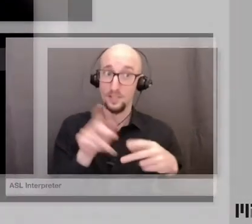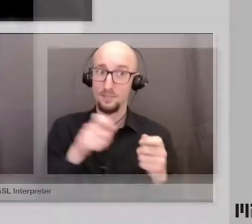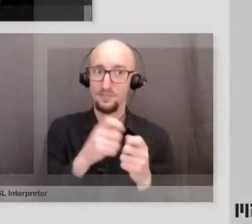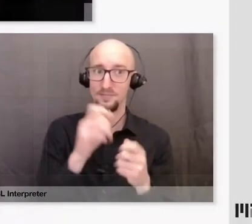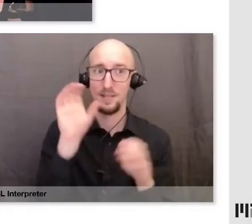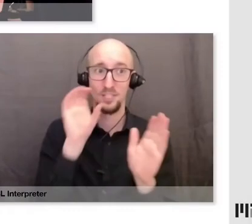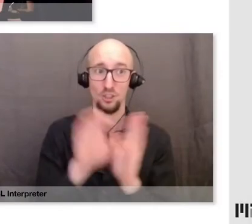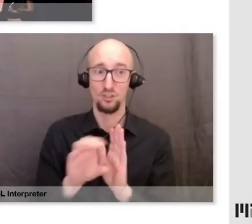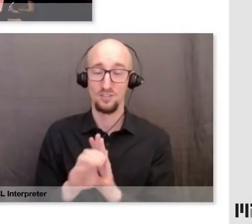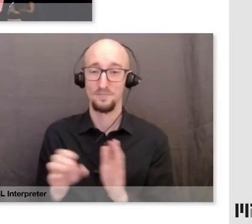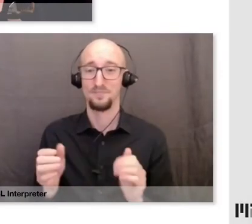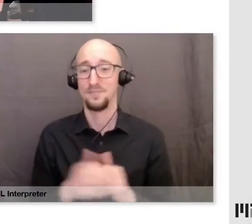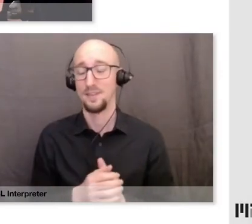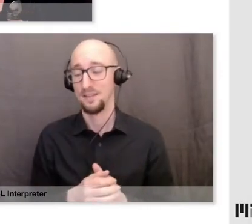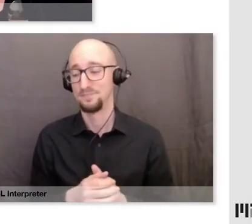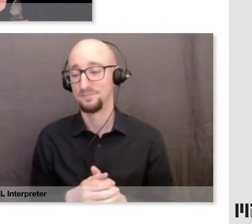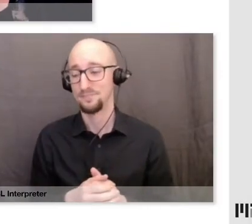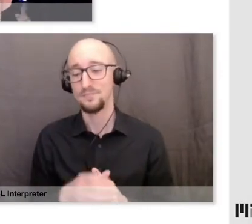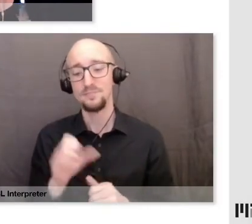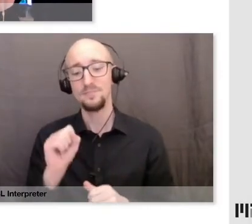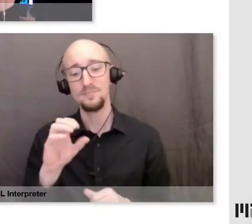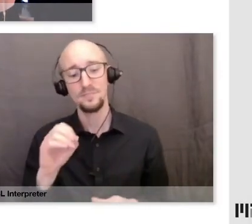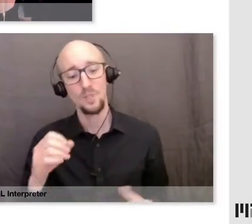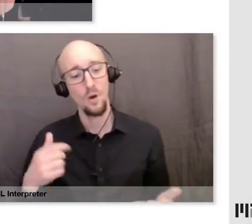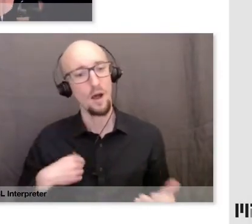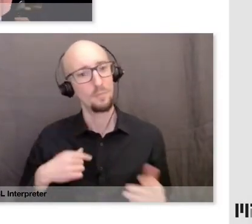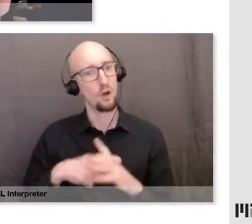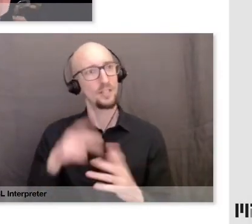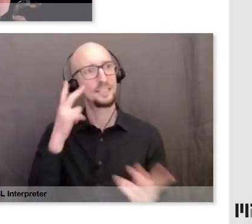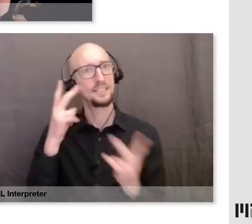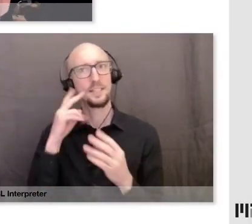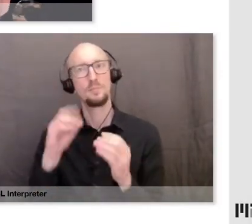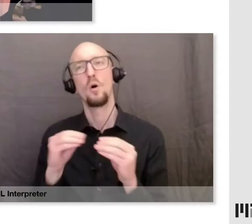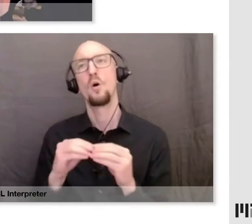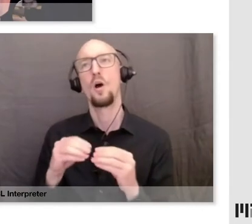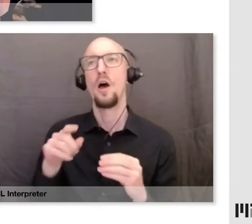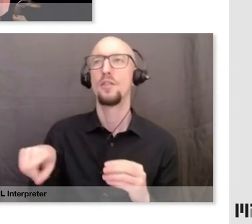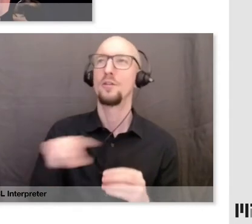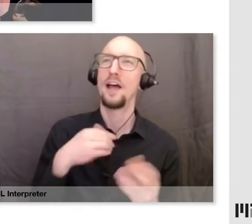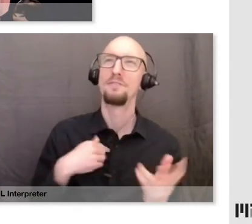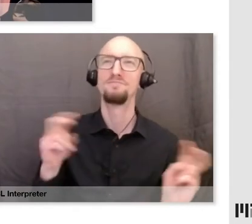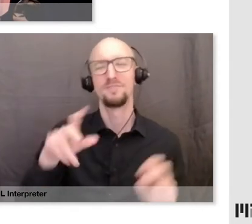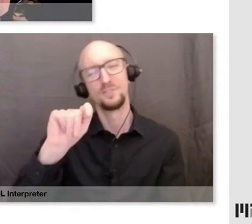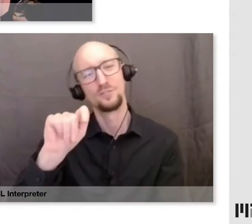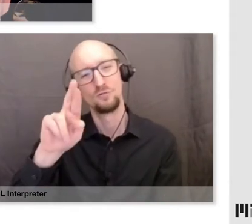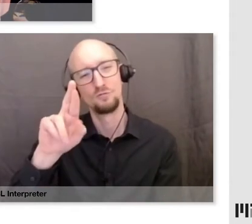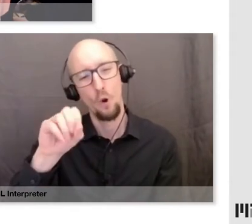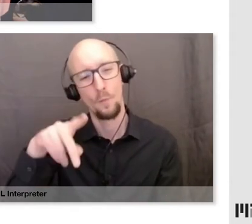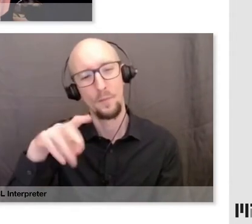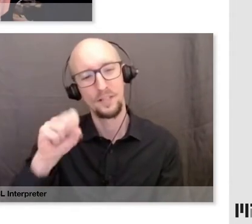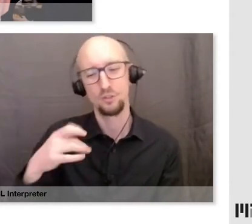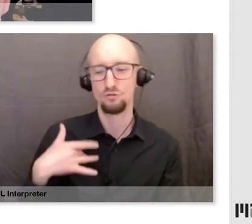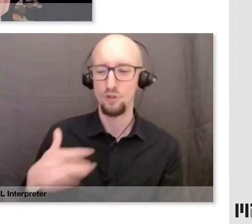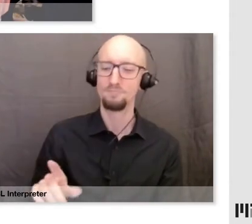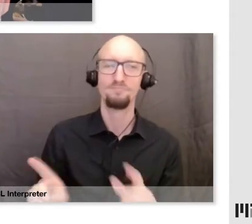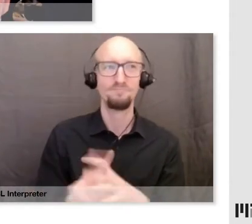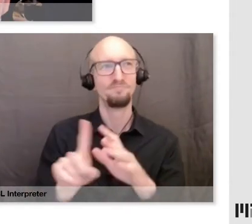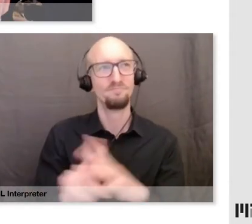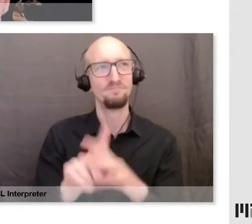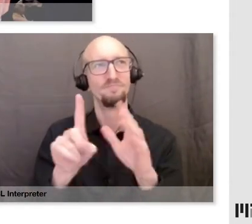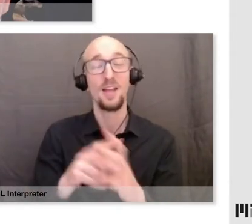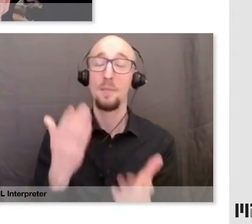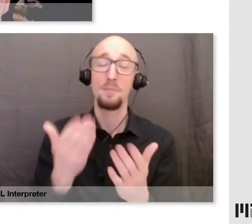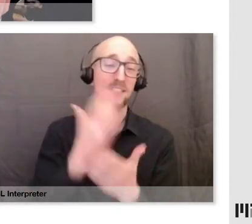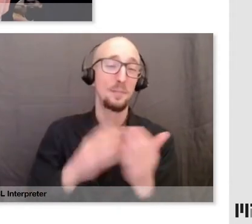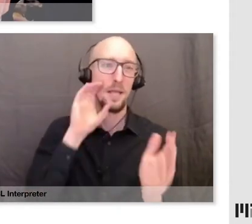so what I'm starting to see is that there are like these tropes or like images that are maybe overused. They